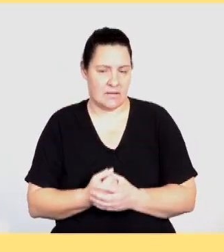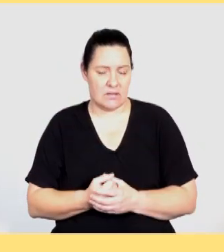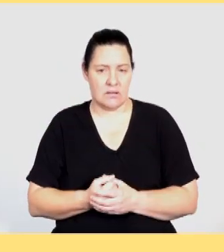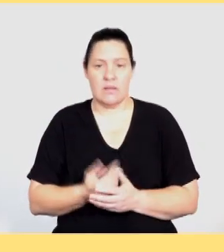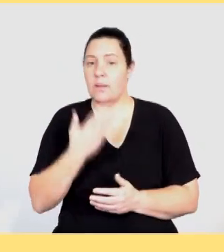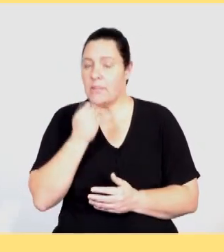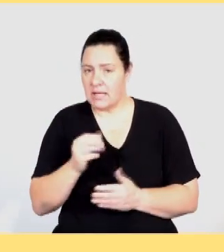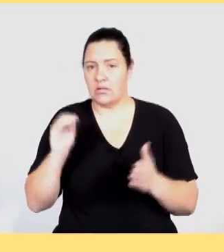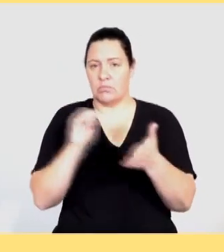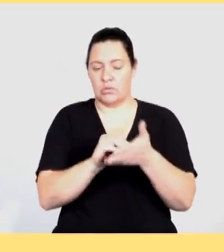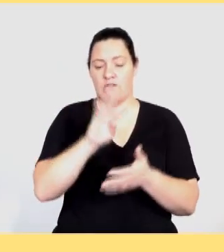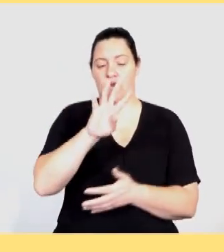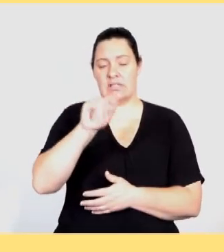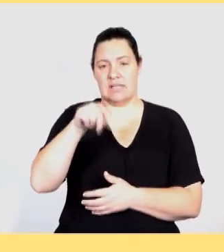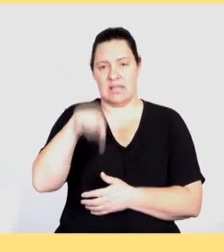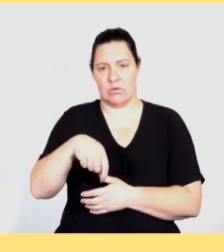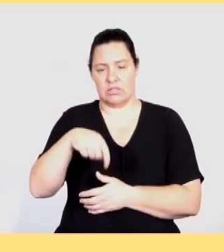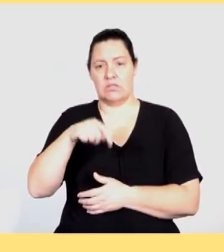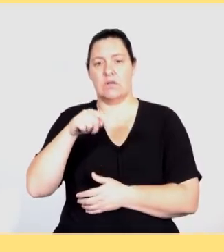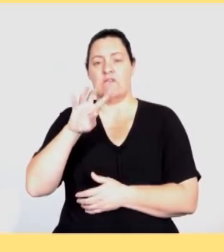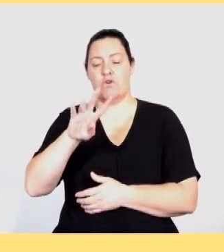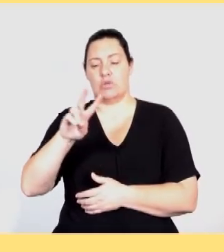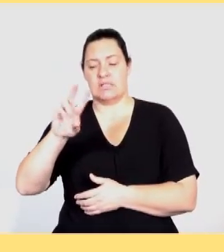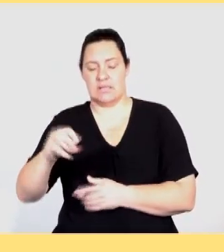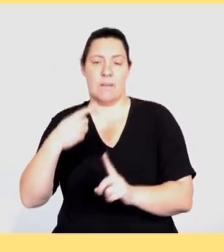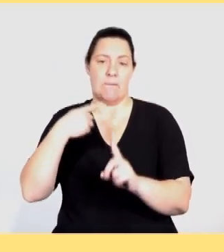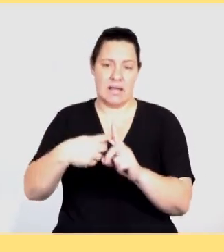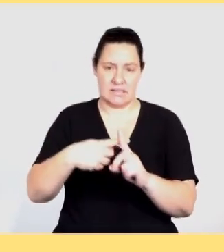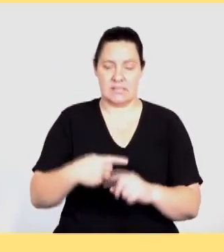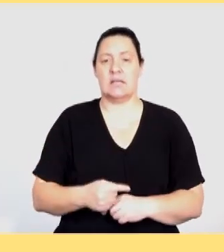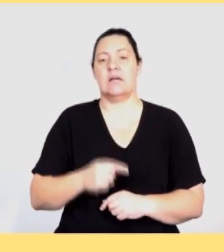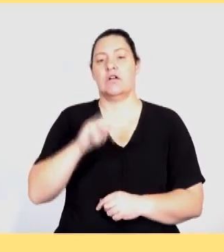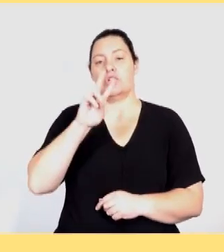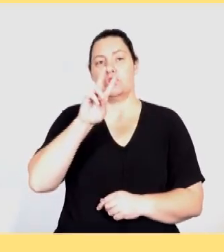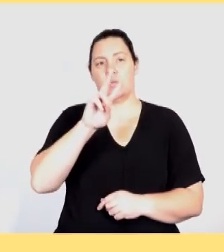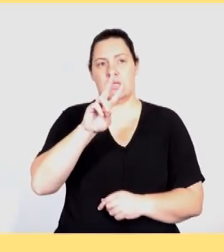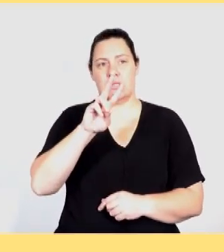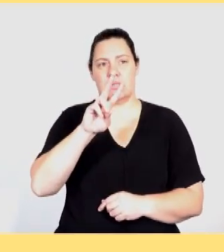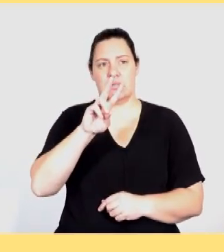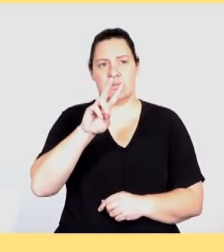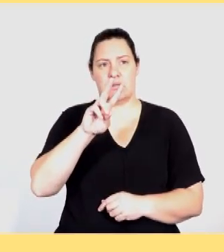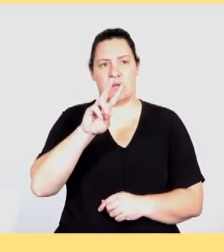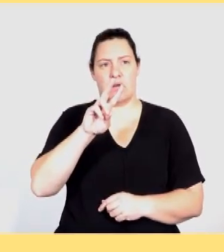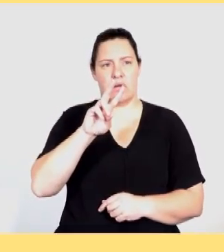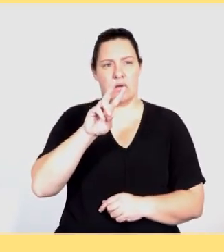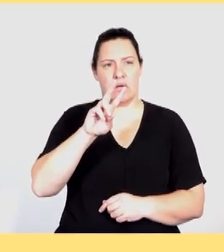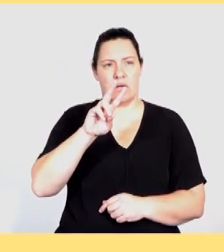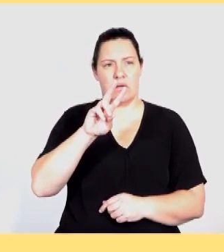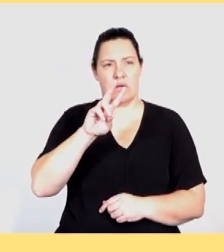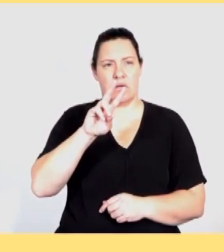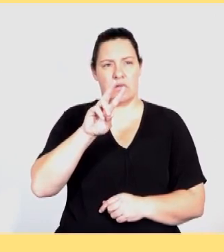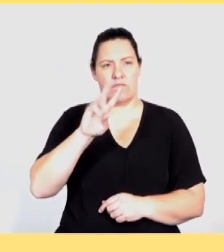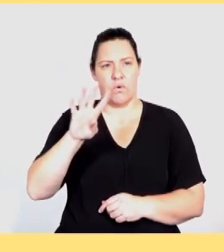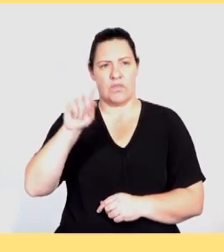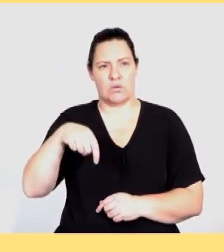close to you. Please punch 40,420 plus 24,800. How much do you see